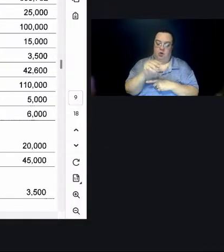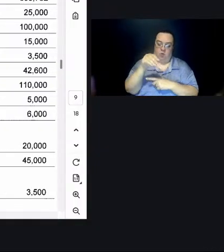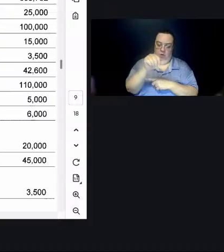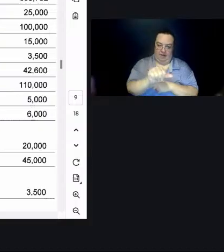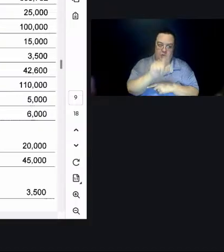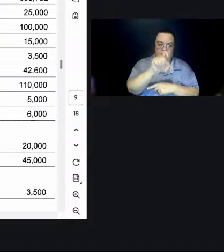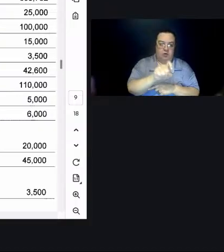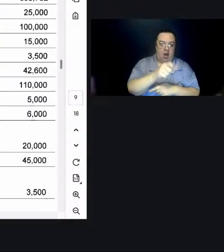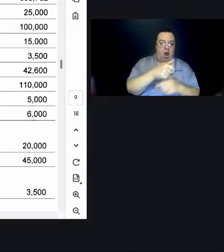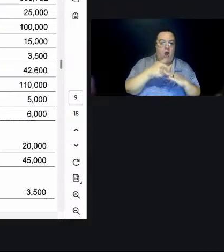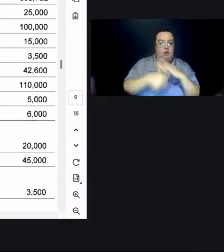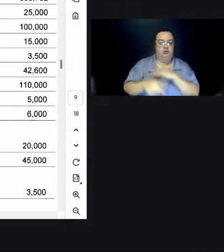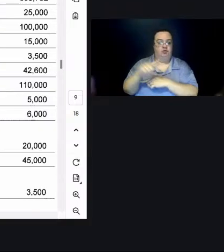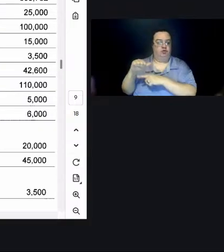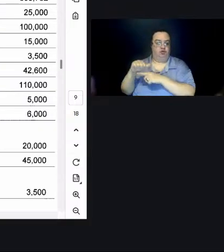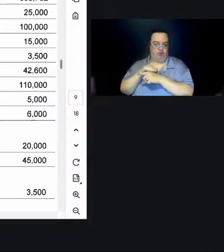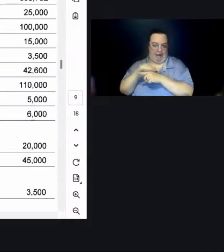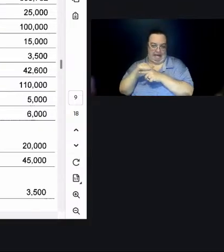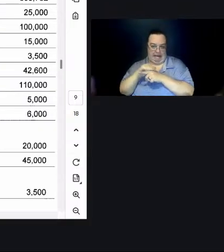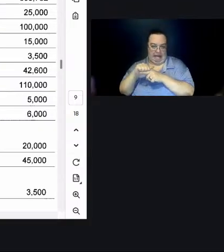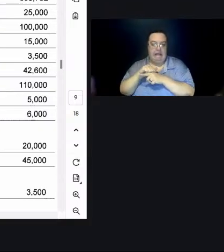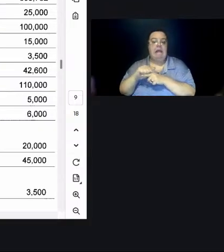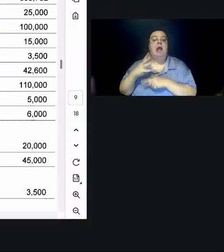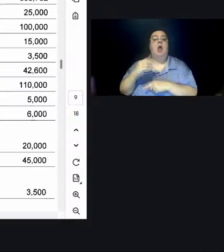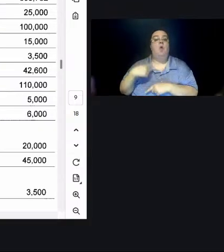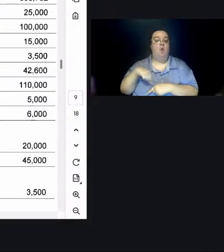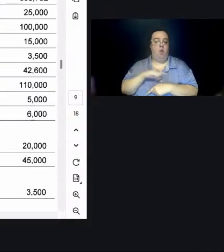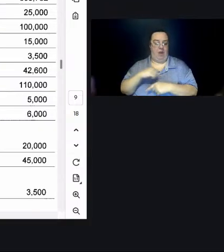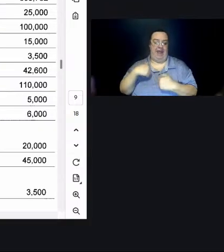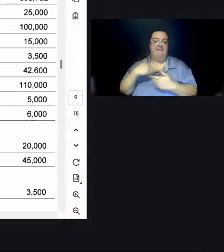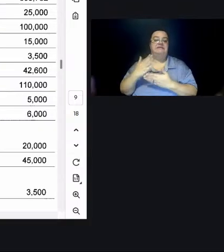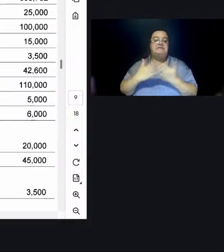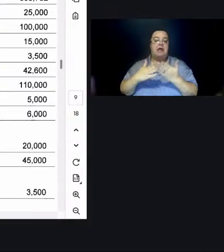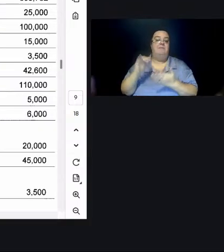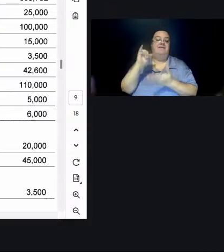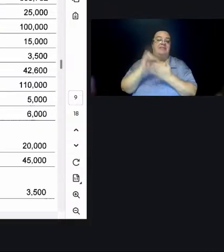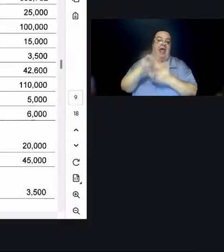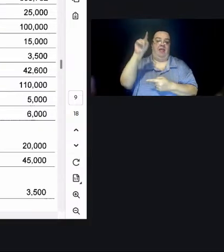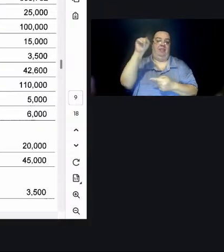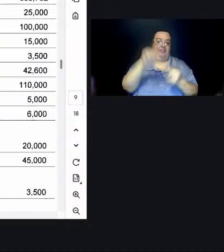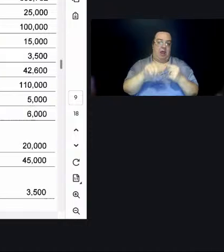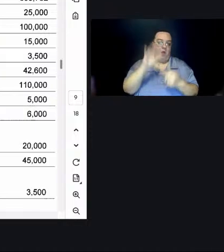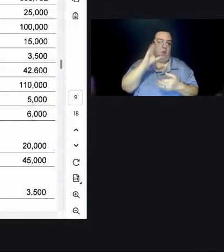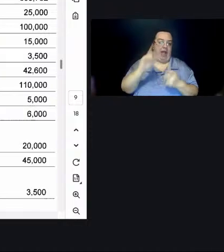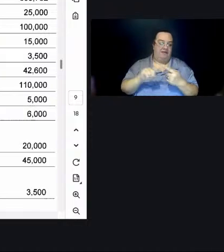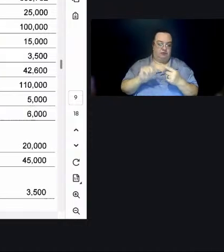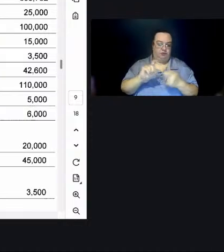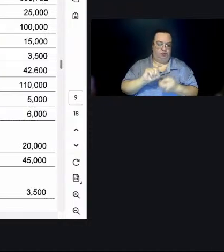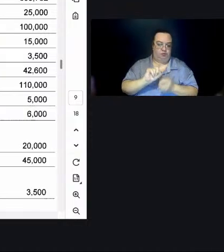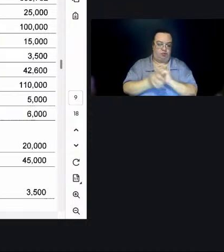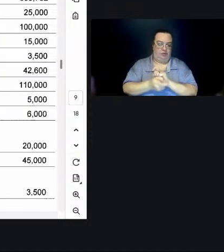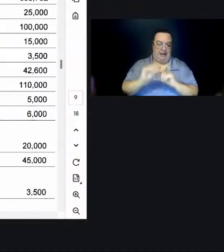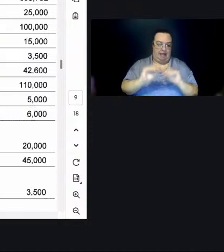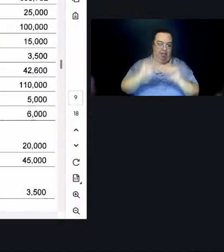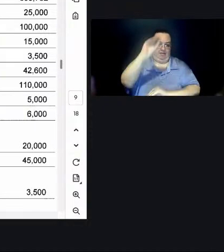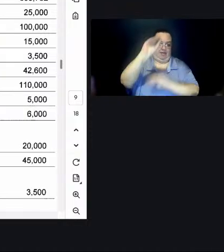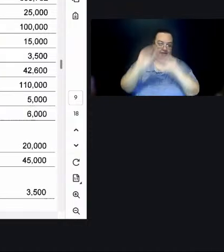training, okay? And we have some of that's there that we'll need to reallocate to.